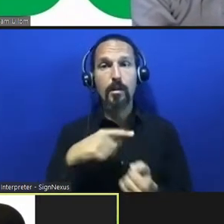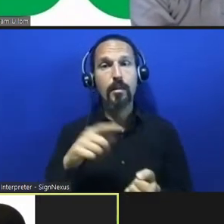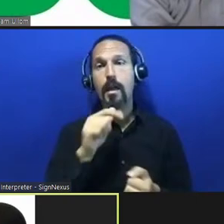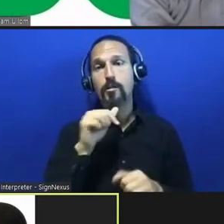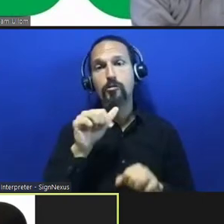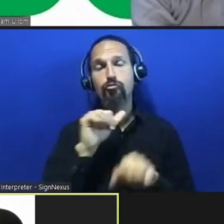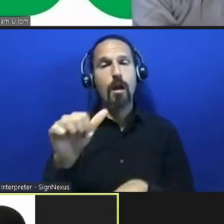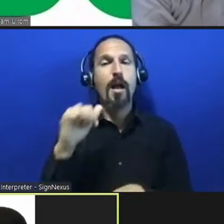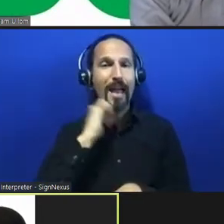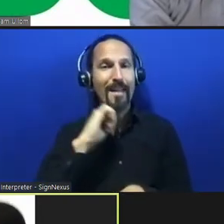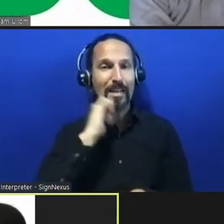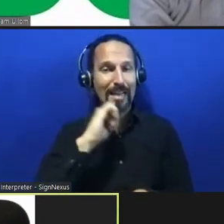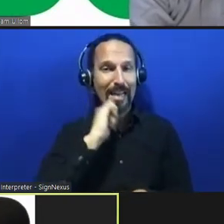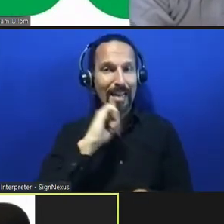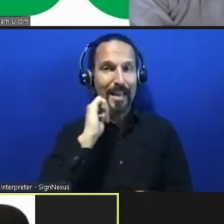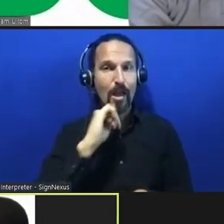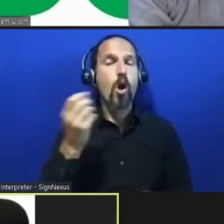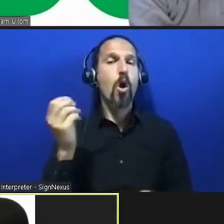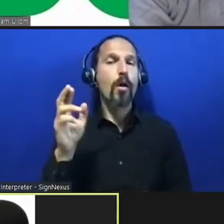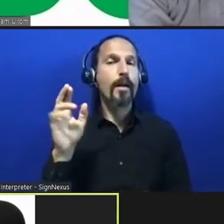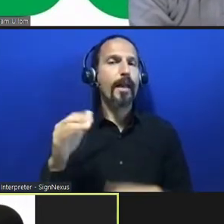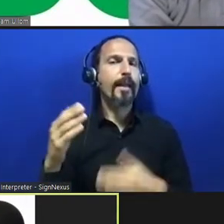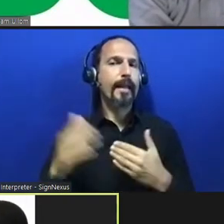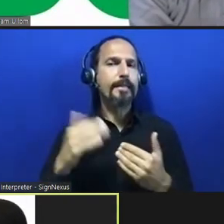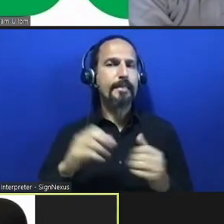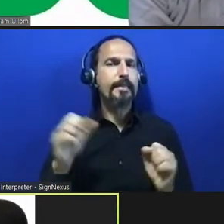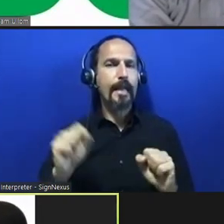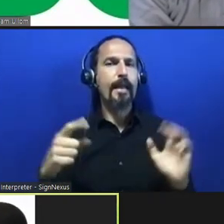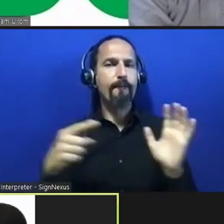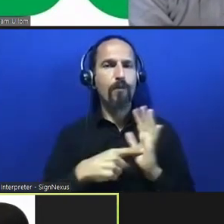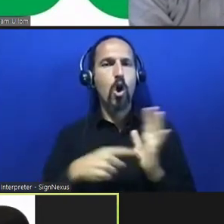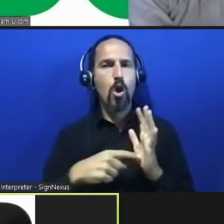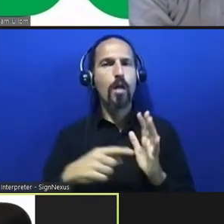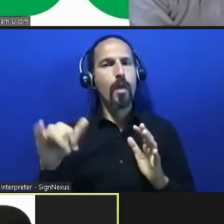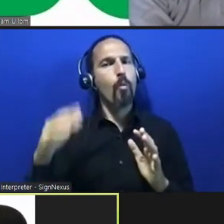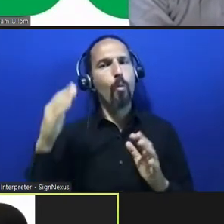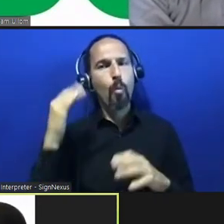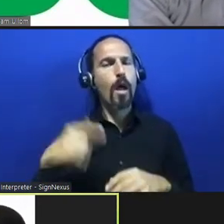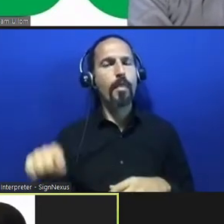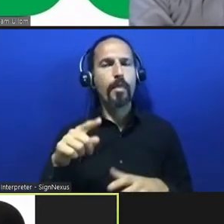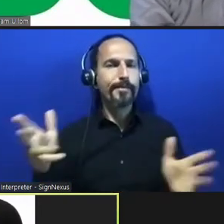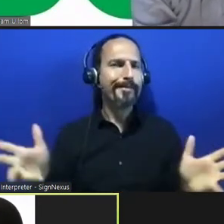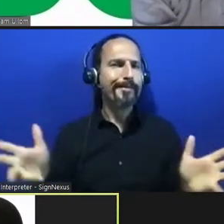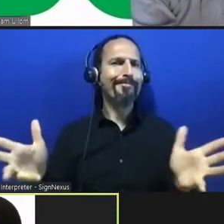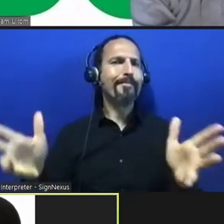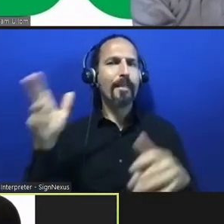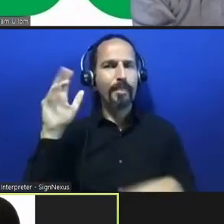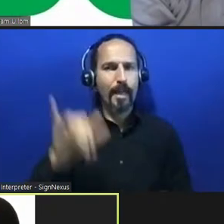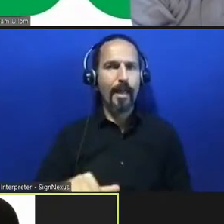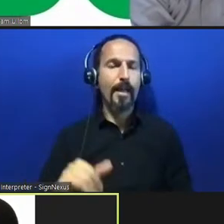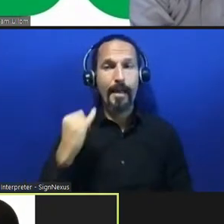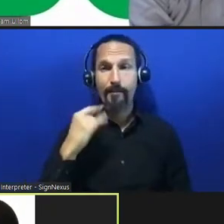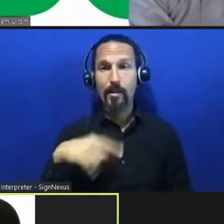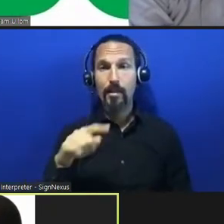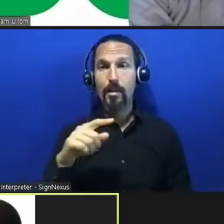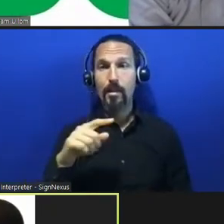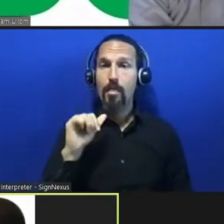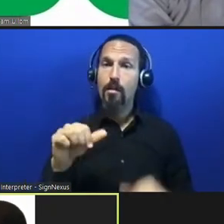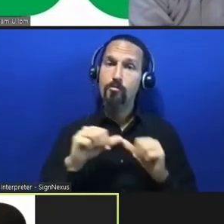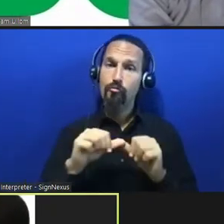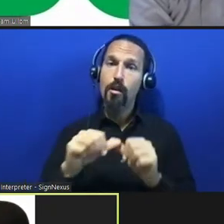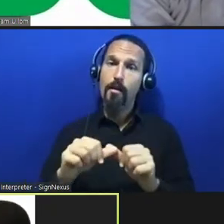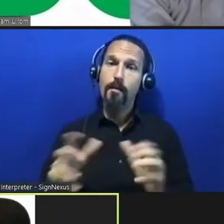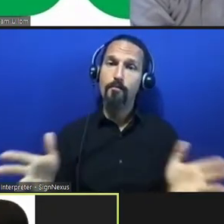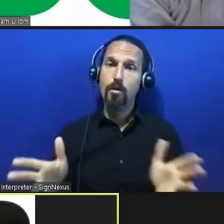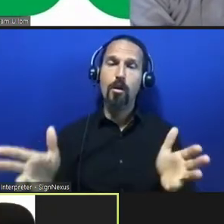drive on a regular basis or it can easily afford it that is why they are the ones pushing for it and if it wasn't for the Relentless push